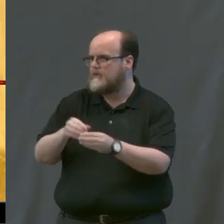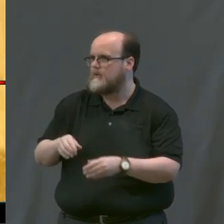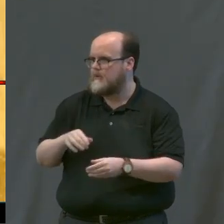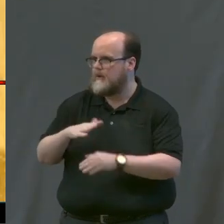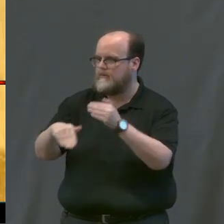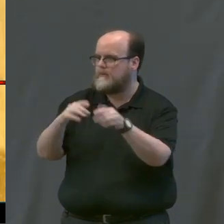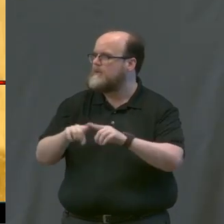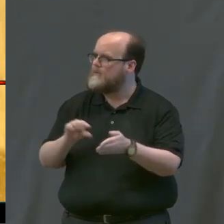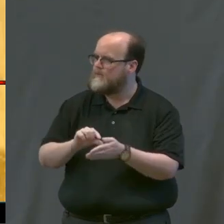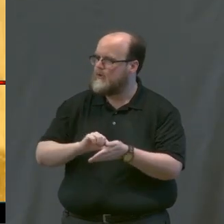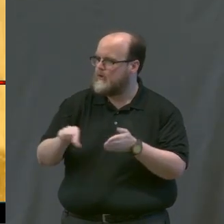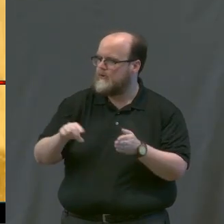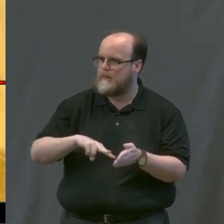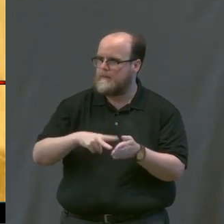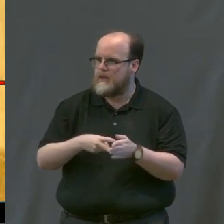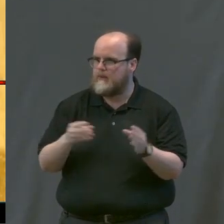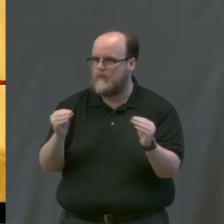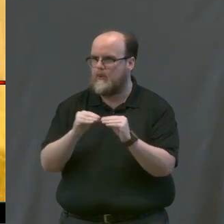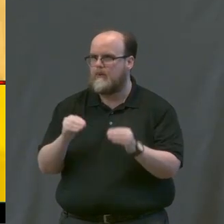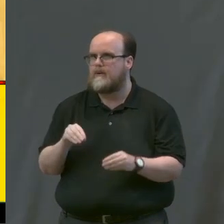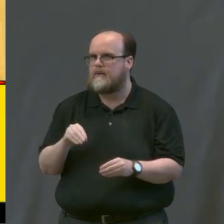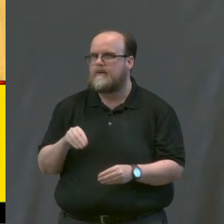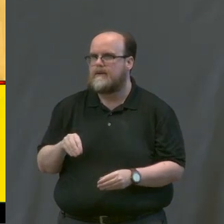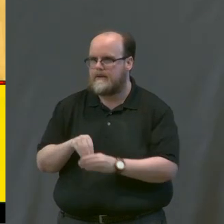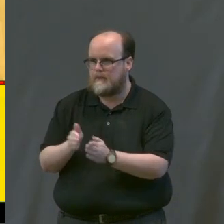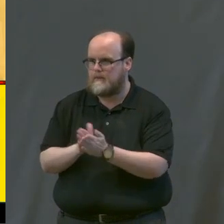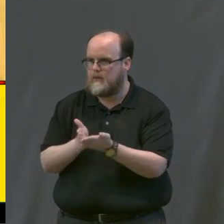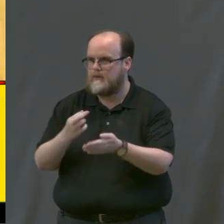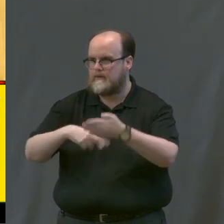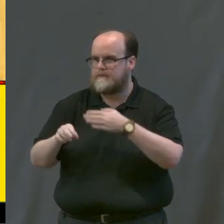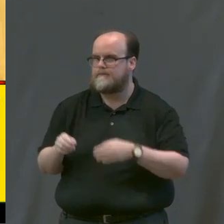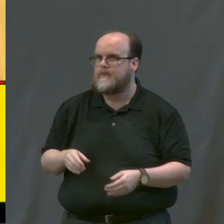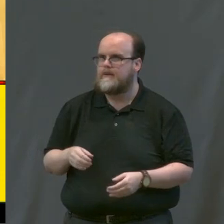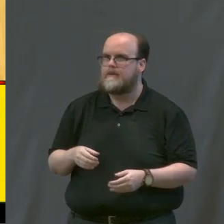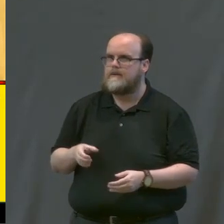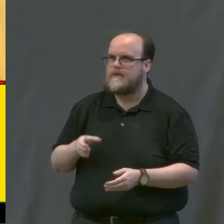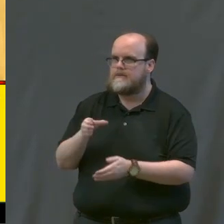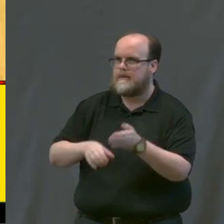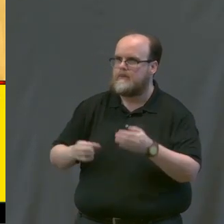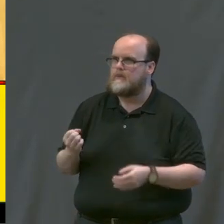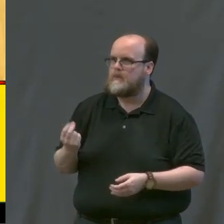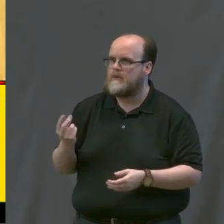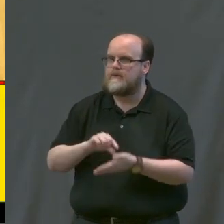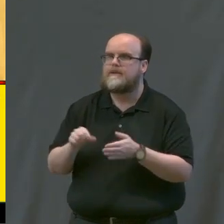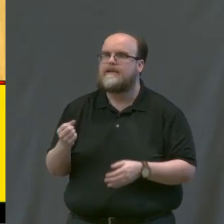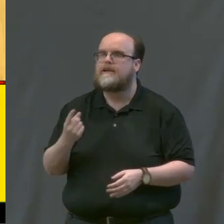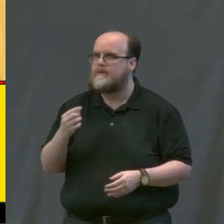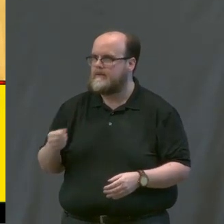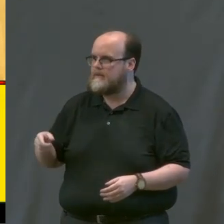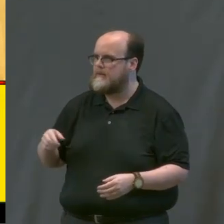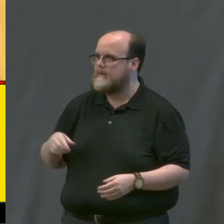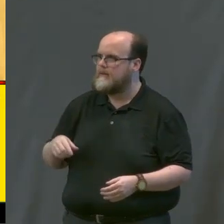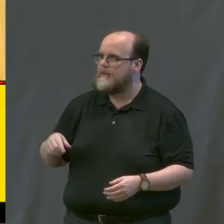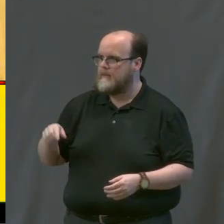bit more, though, within the context of the book of Revelation. If you look at Revelation chapter 12, verse 11, it says, "And they overcame him,"